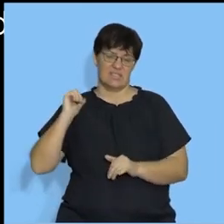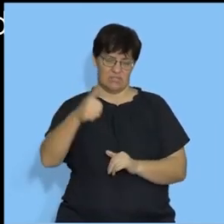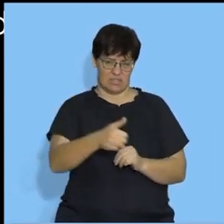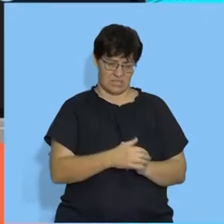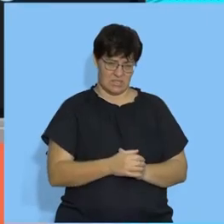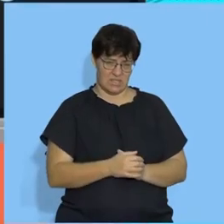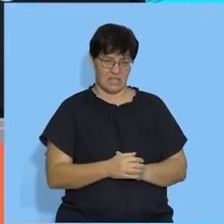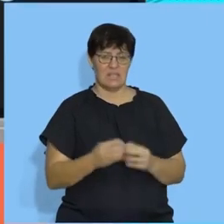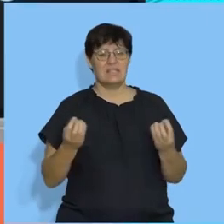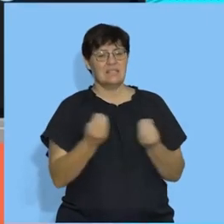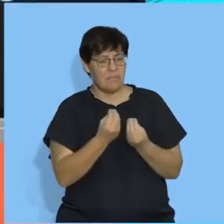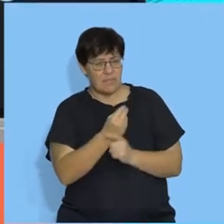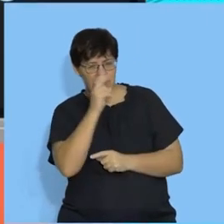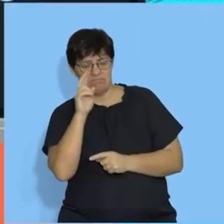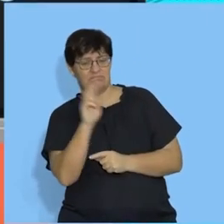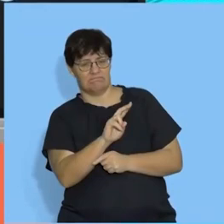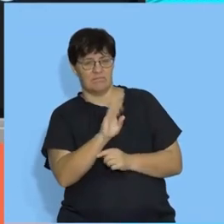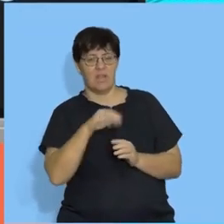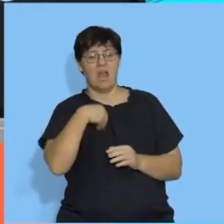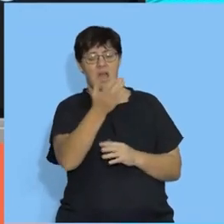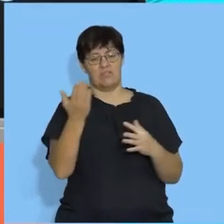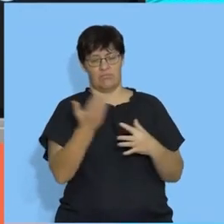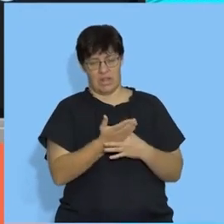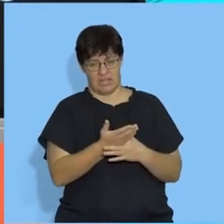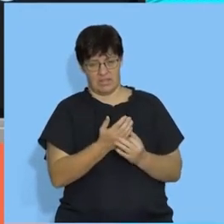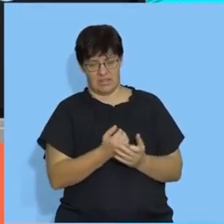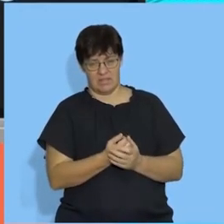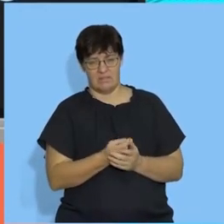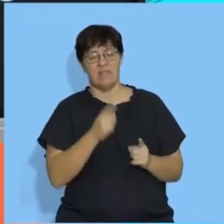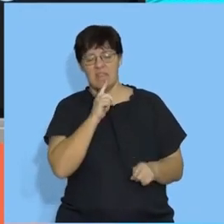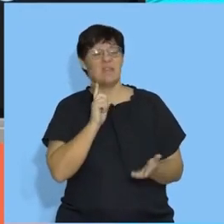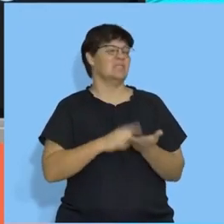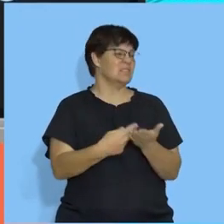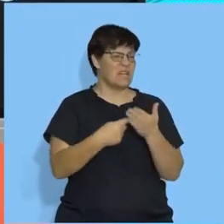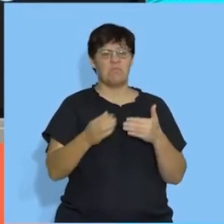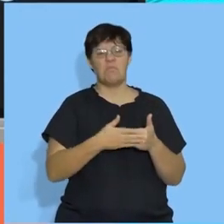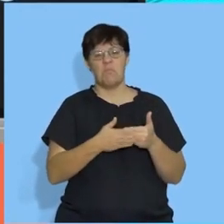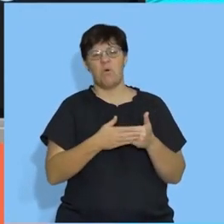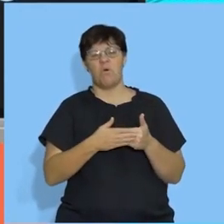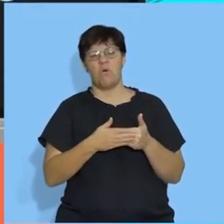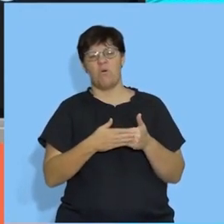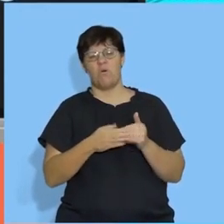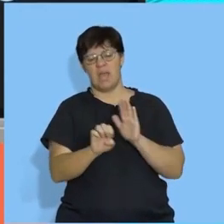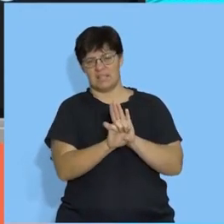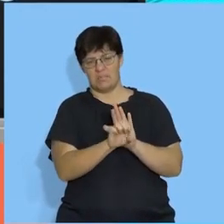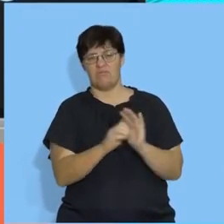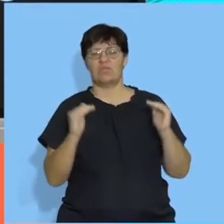look at after our short break, and then we'll try and discuss more examples and look at the standard reduction potential